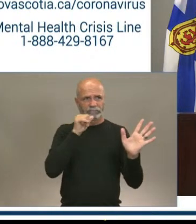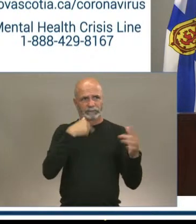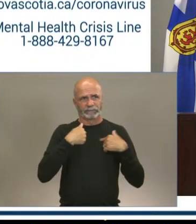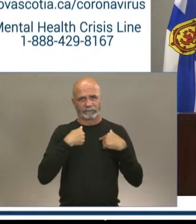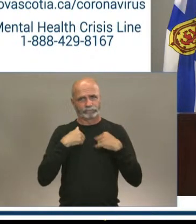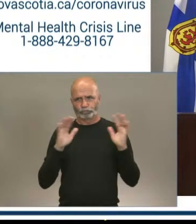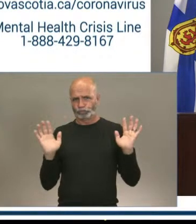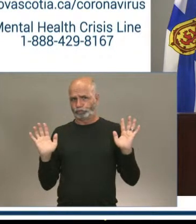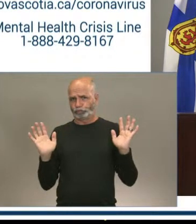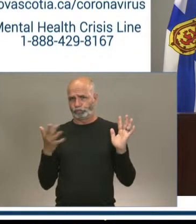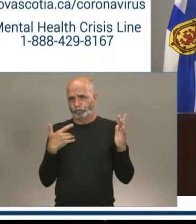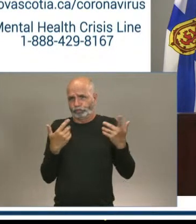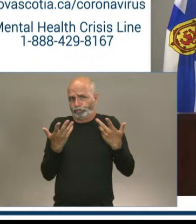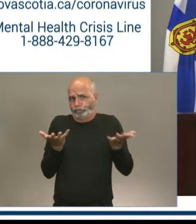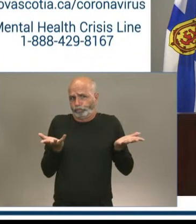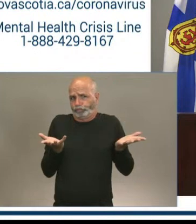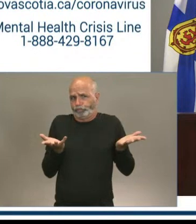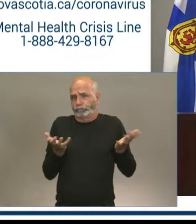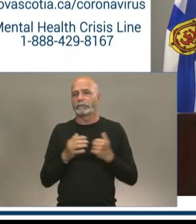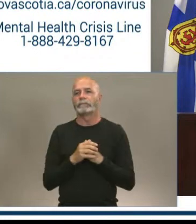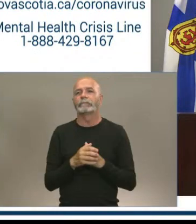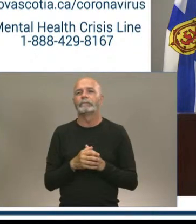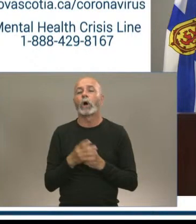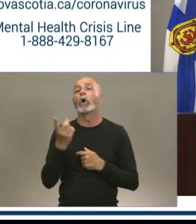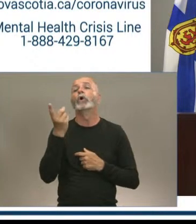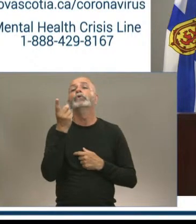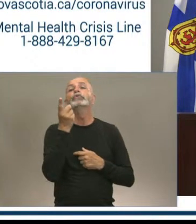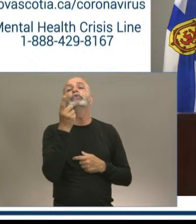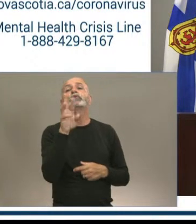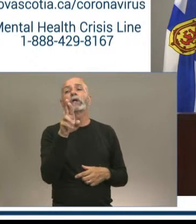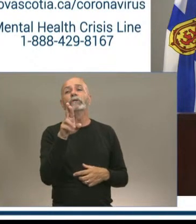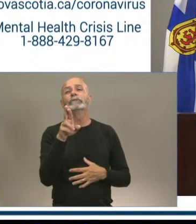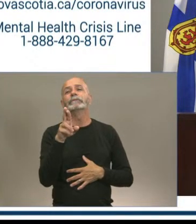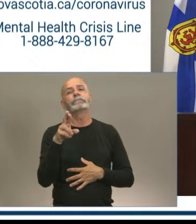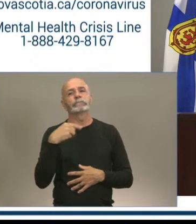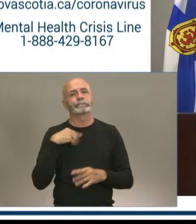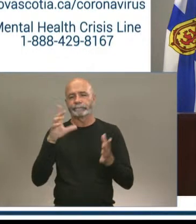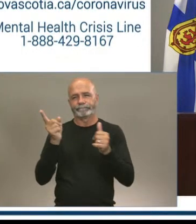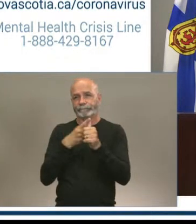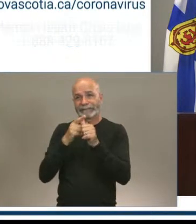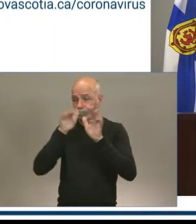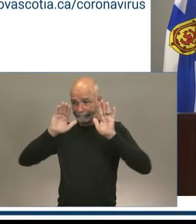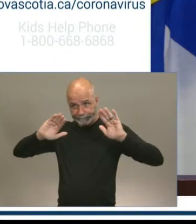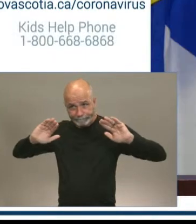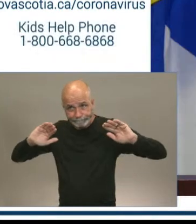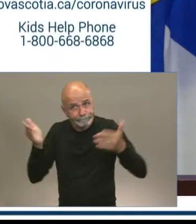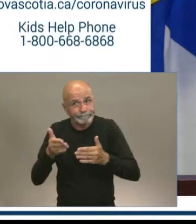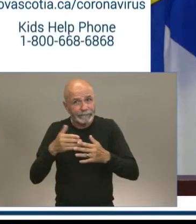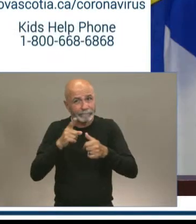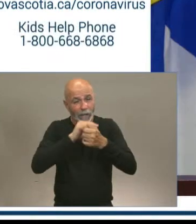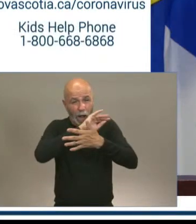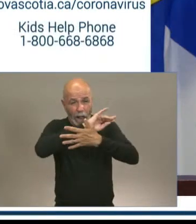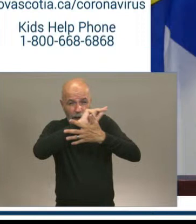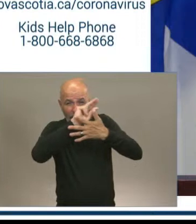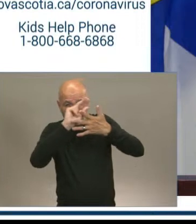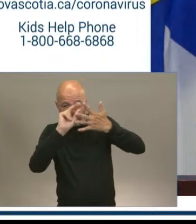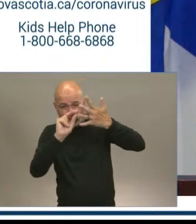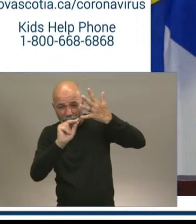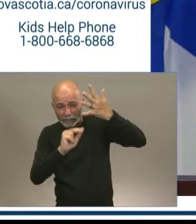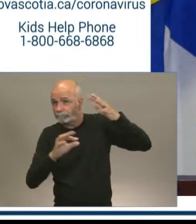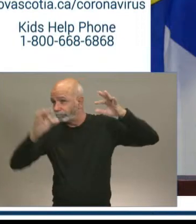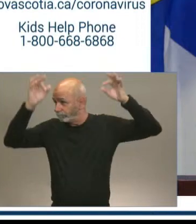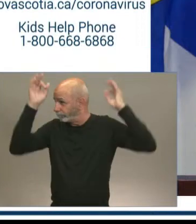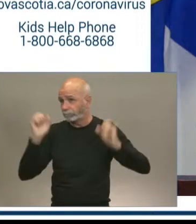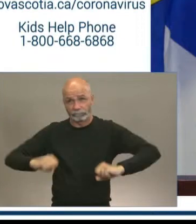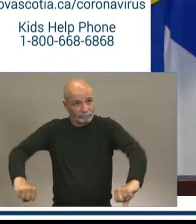there. I can certainly say we're focused on the reopening plan and the health and safety of Nova Scotians as we